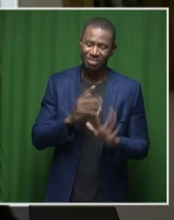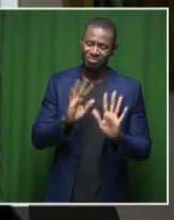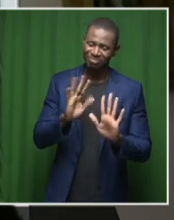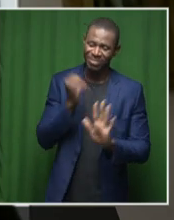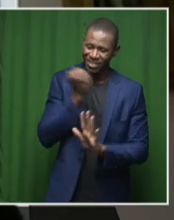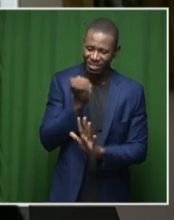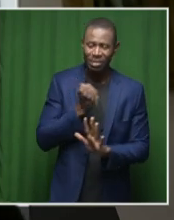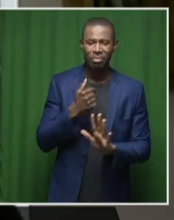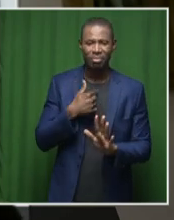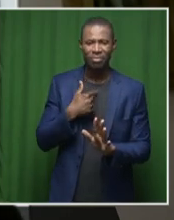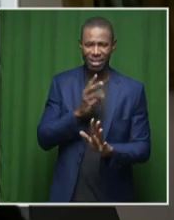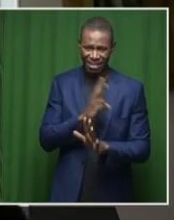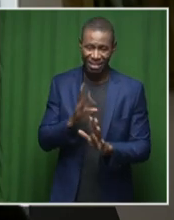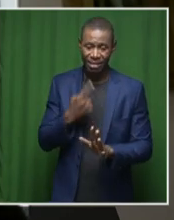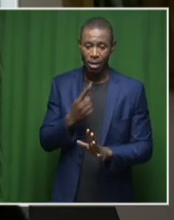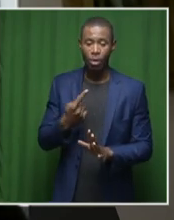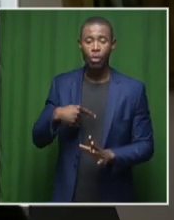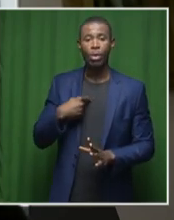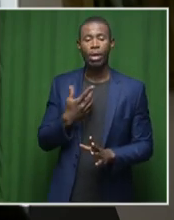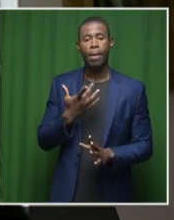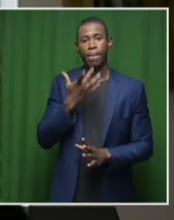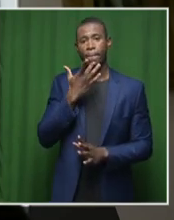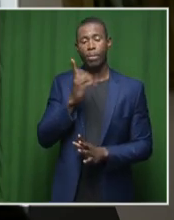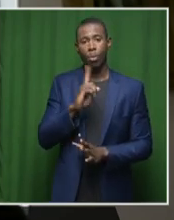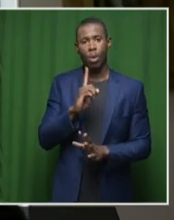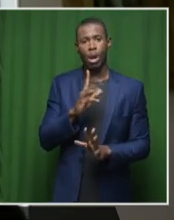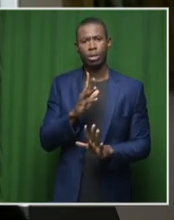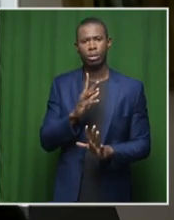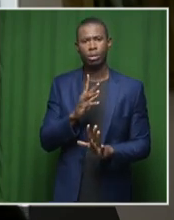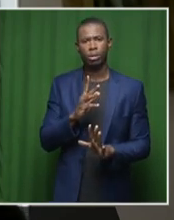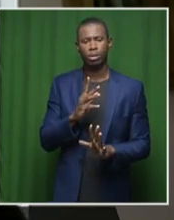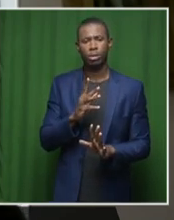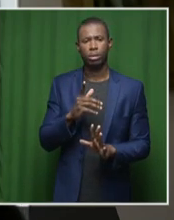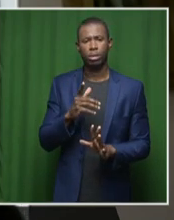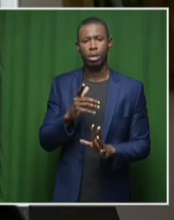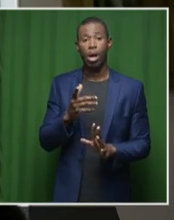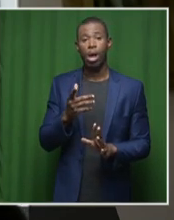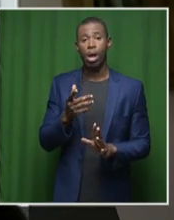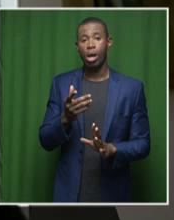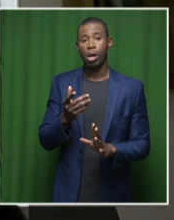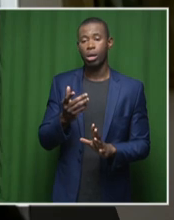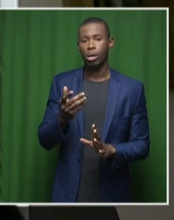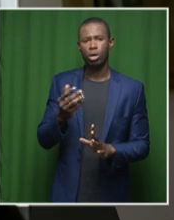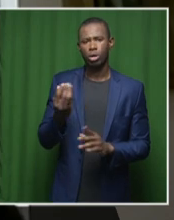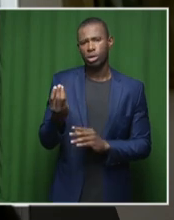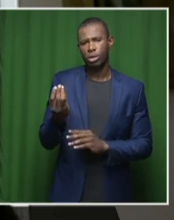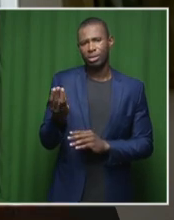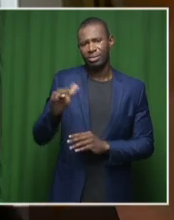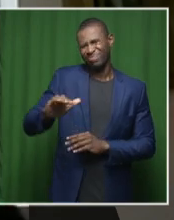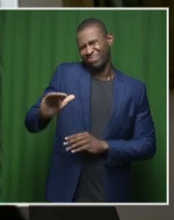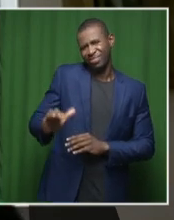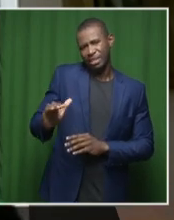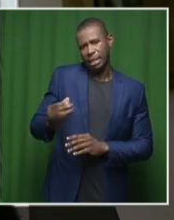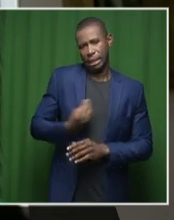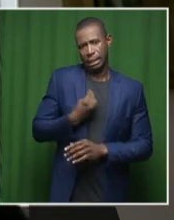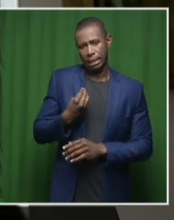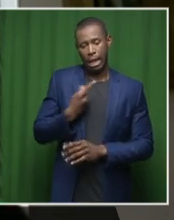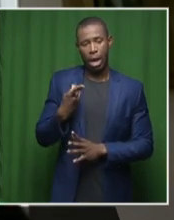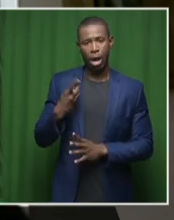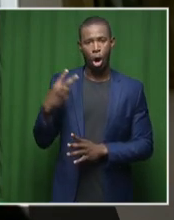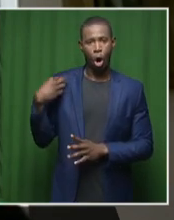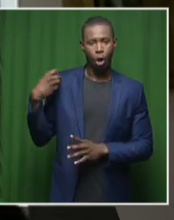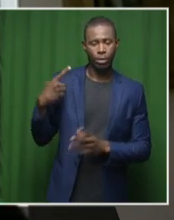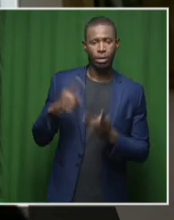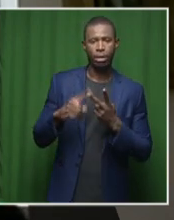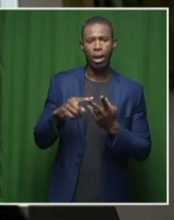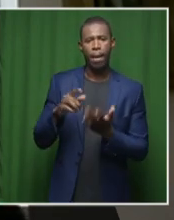We prefer mission command. So we're junior officers or mid-ranking officers and even NCOs